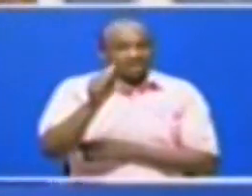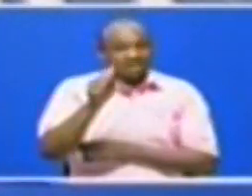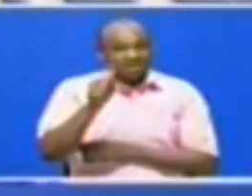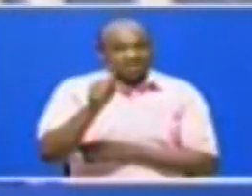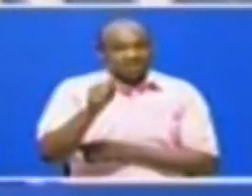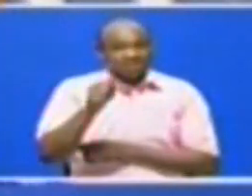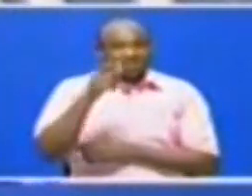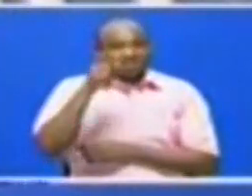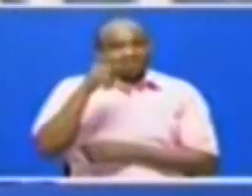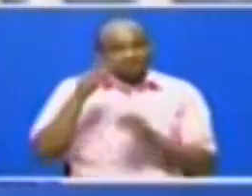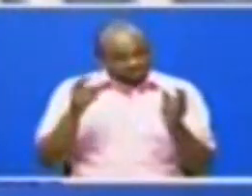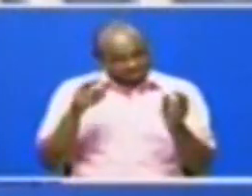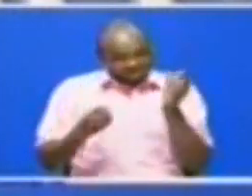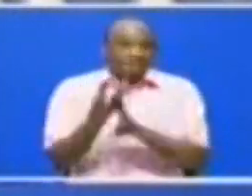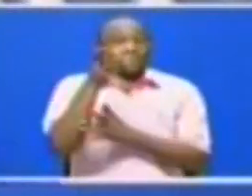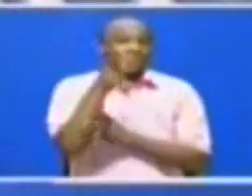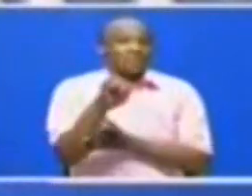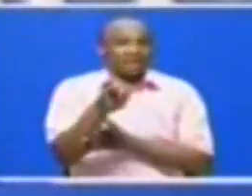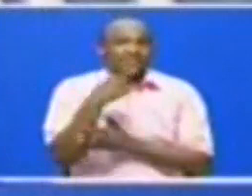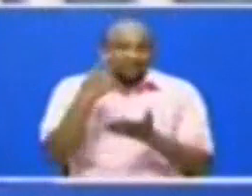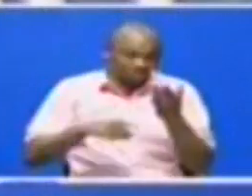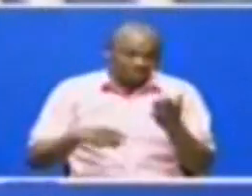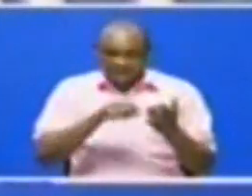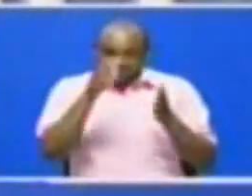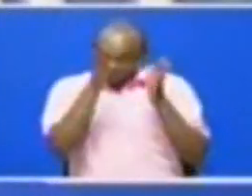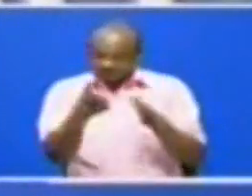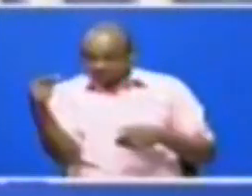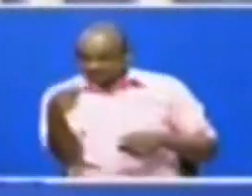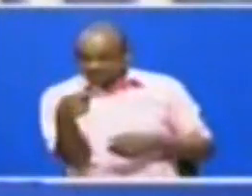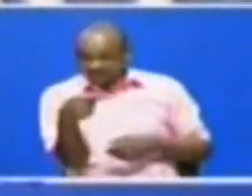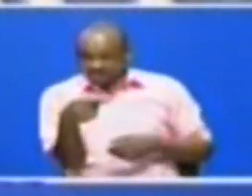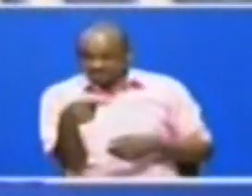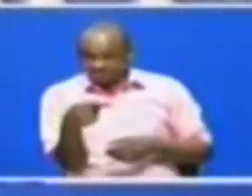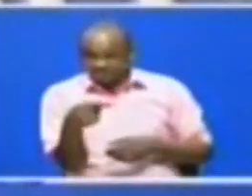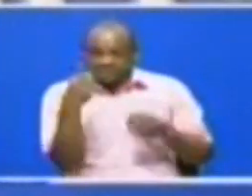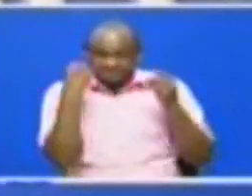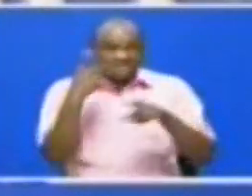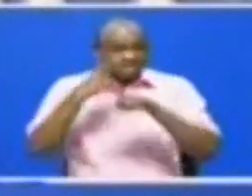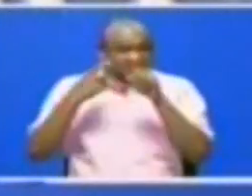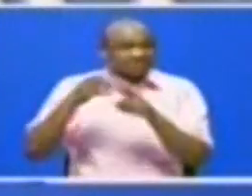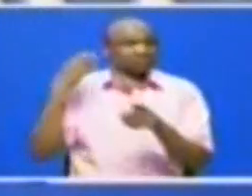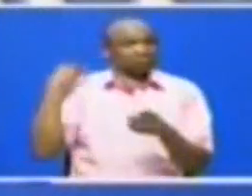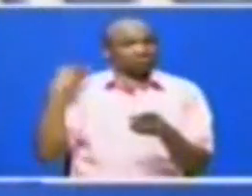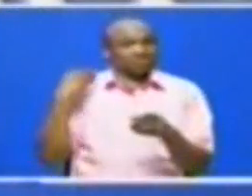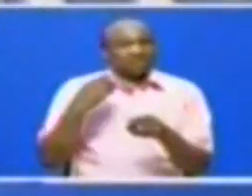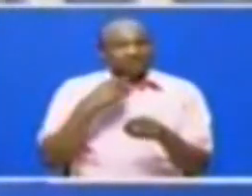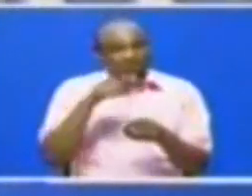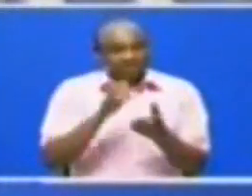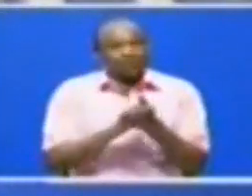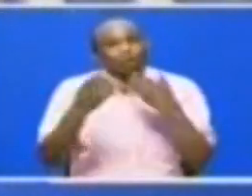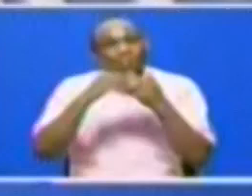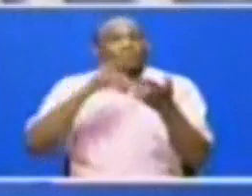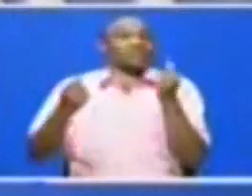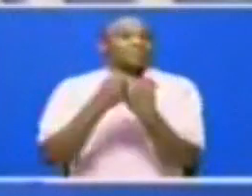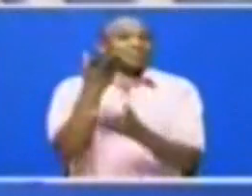the Tiati came up. And it looked like somebody has gone back many years behind and replicated what